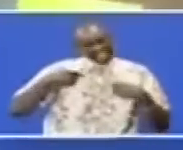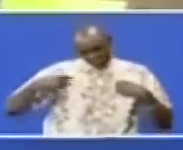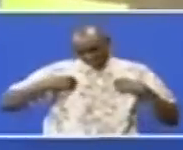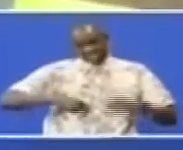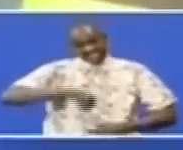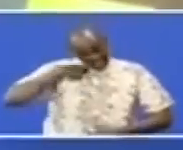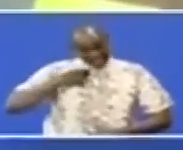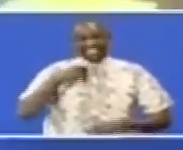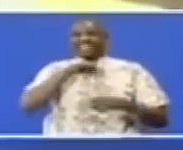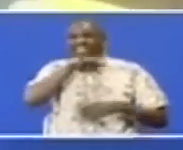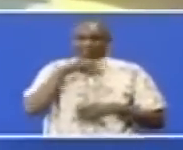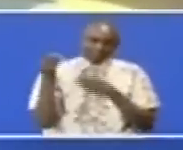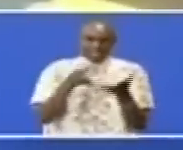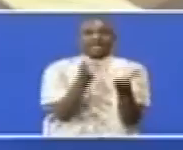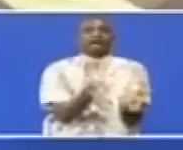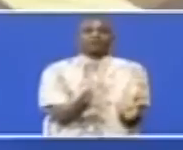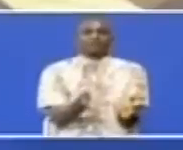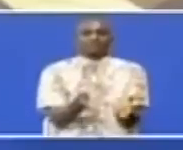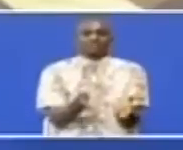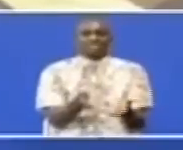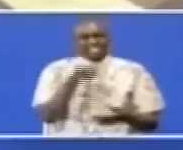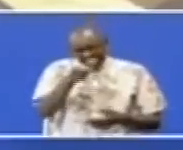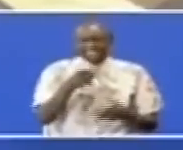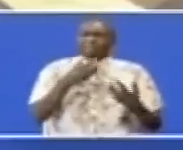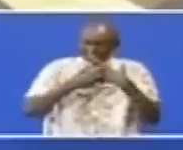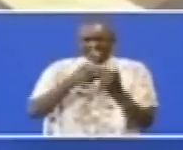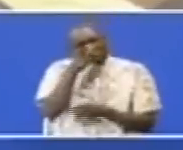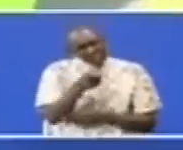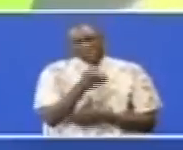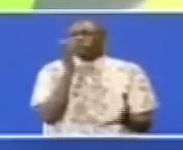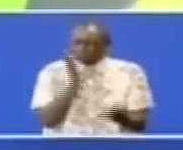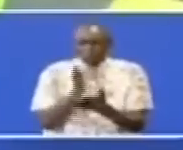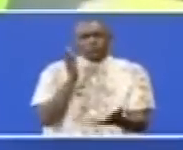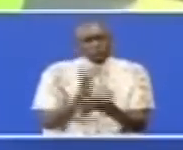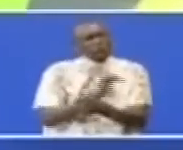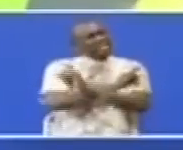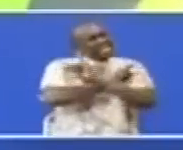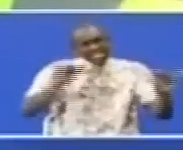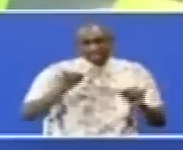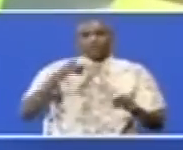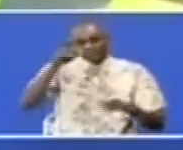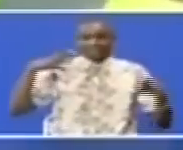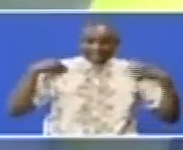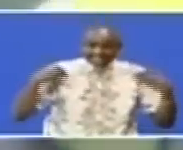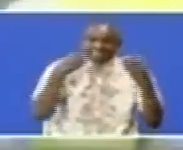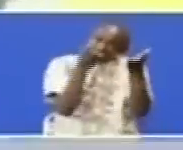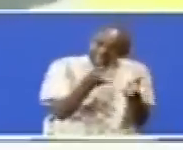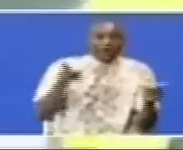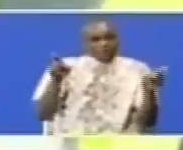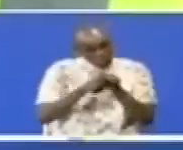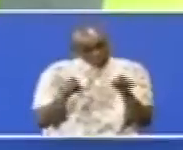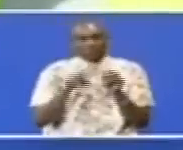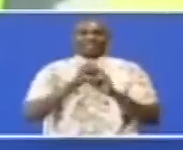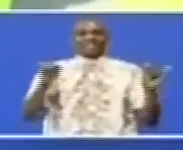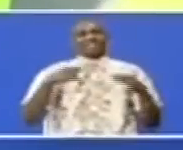chafu, mostly huosha hapa. Hii machine, hakika inapeana mazoezi na tena inaleta